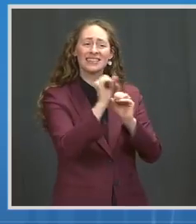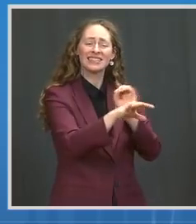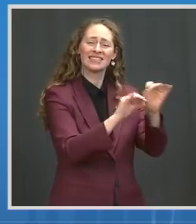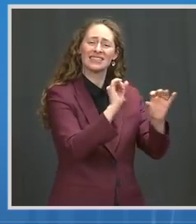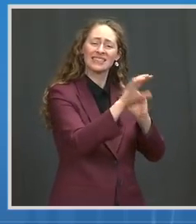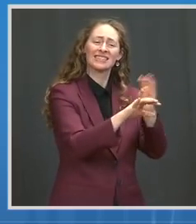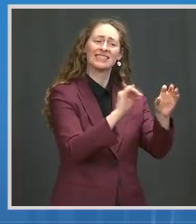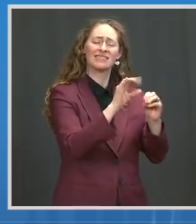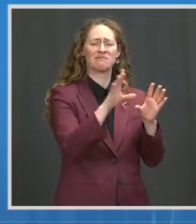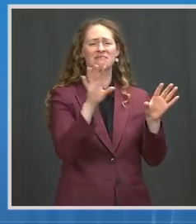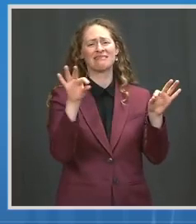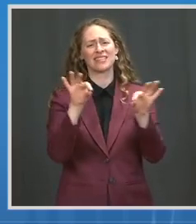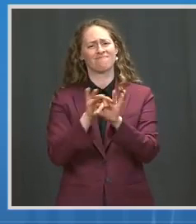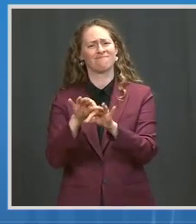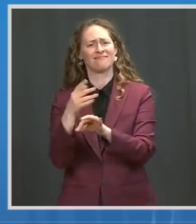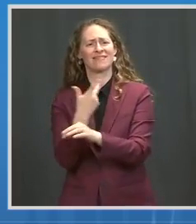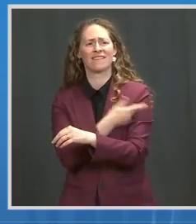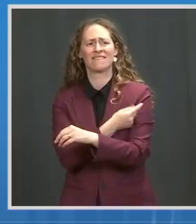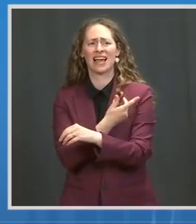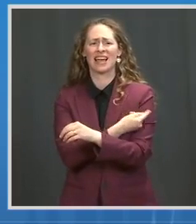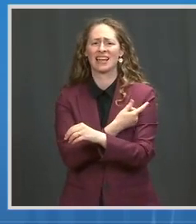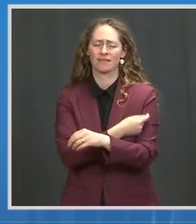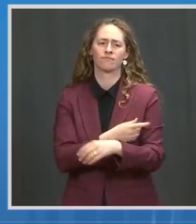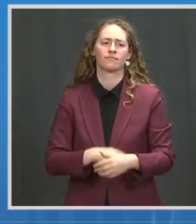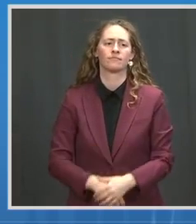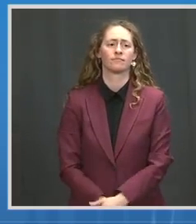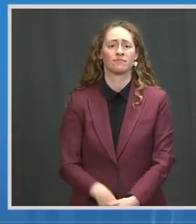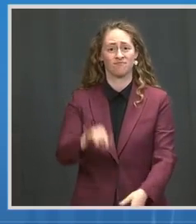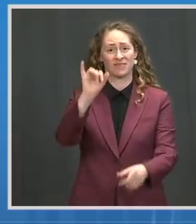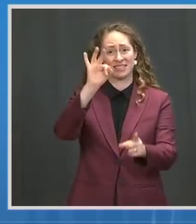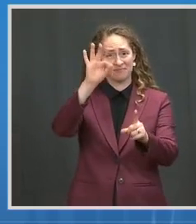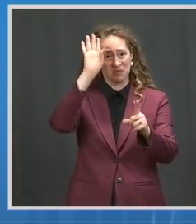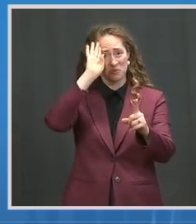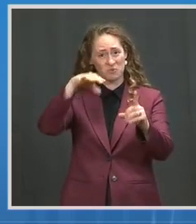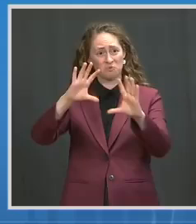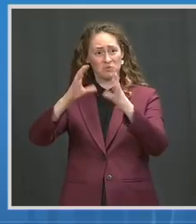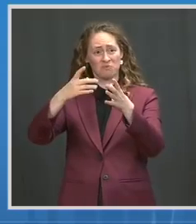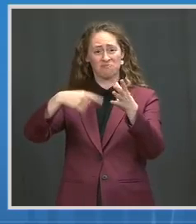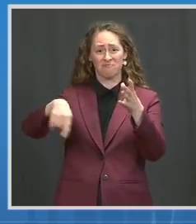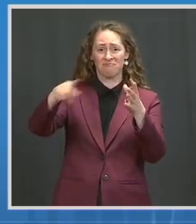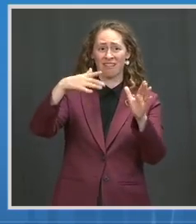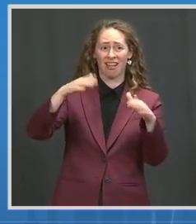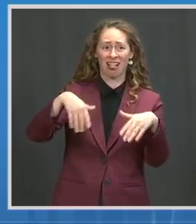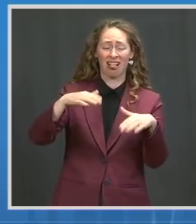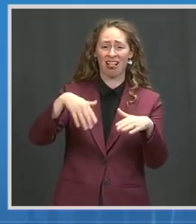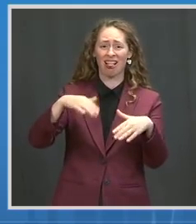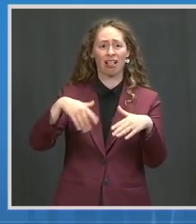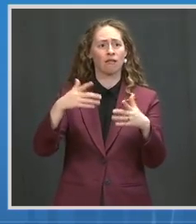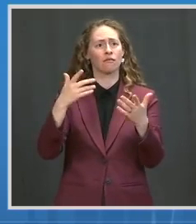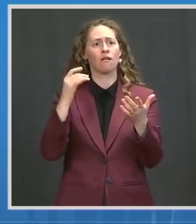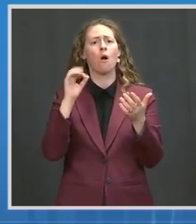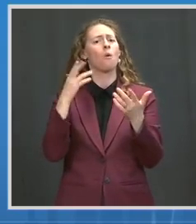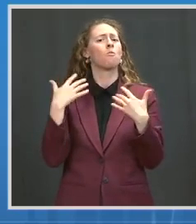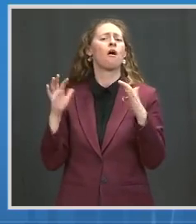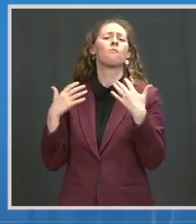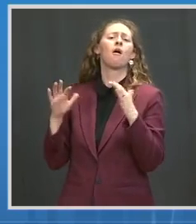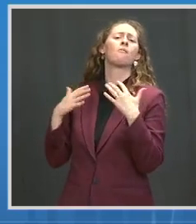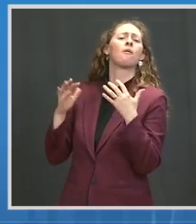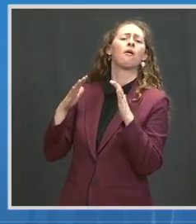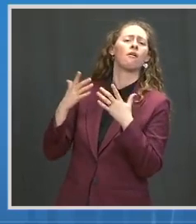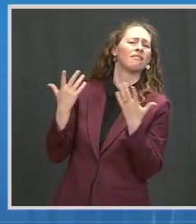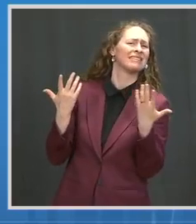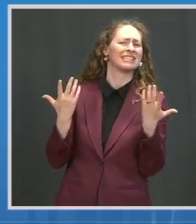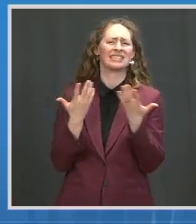if we can galvanize that group that still, for one reason or other, does not want to get vaccinated, we can